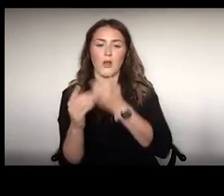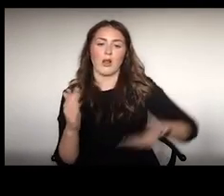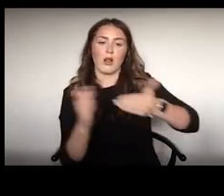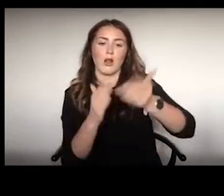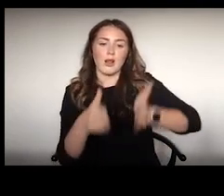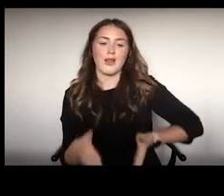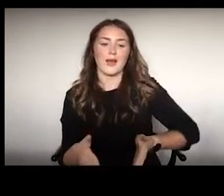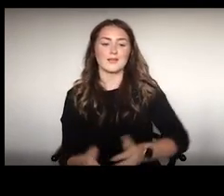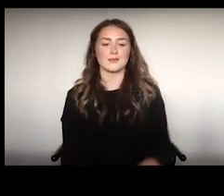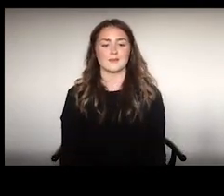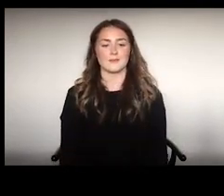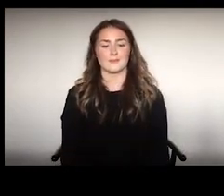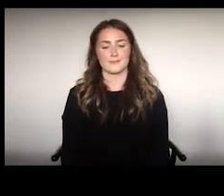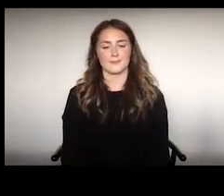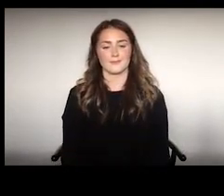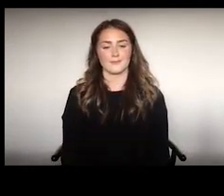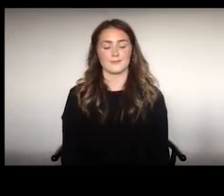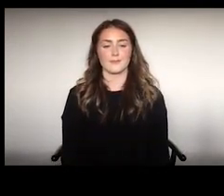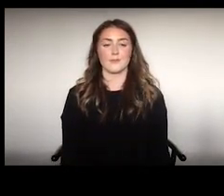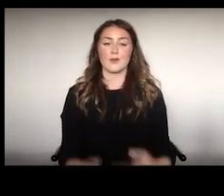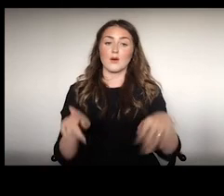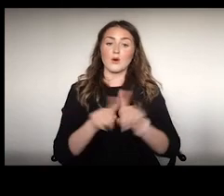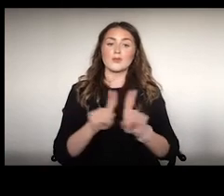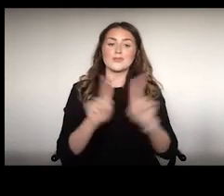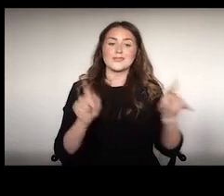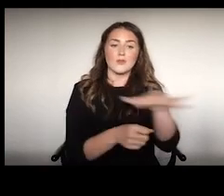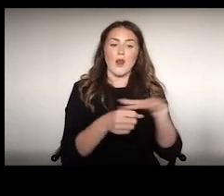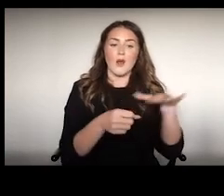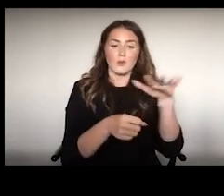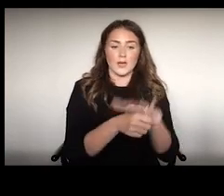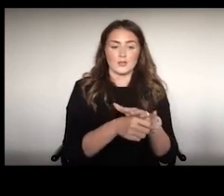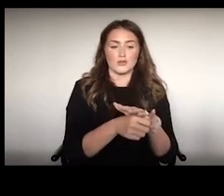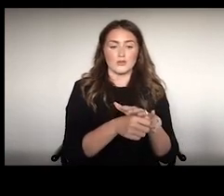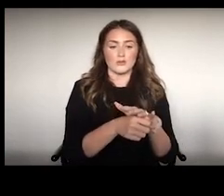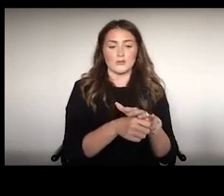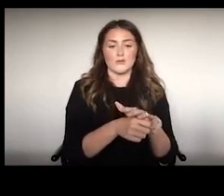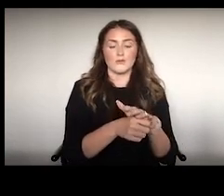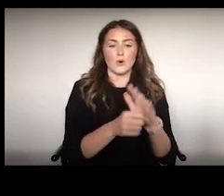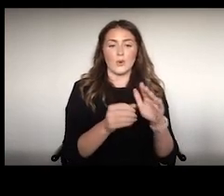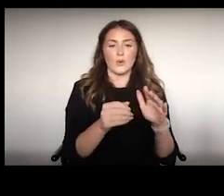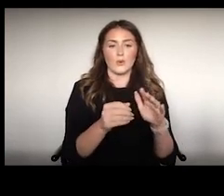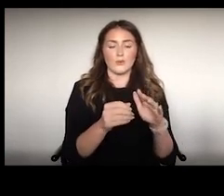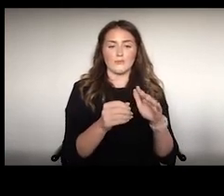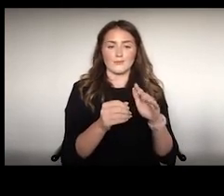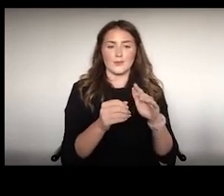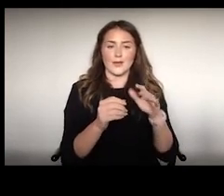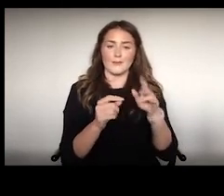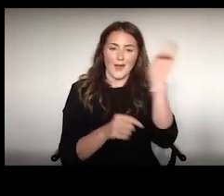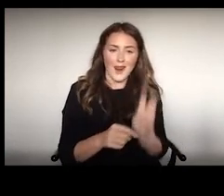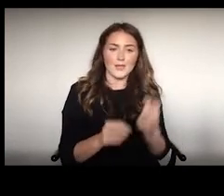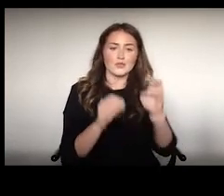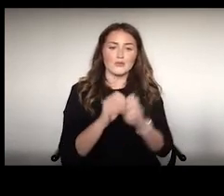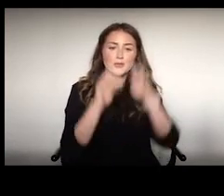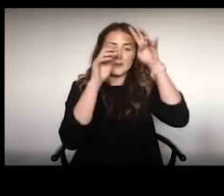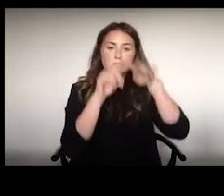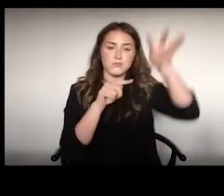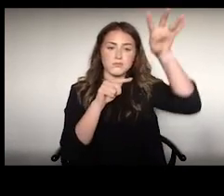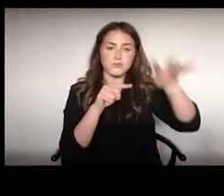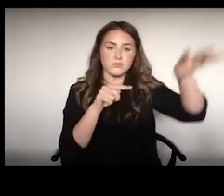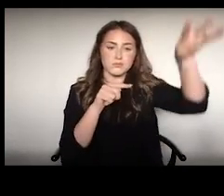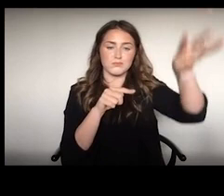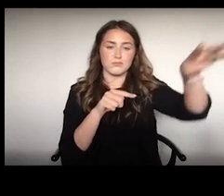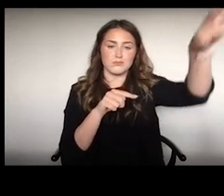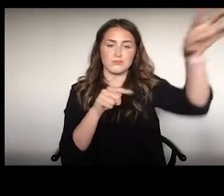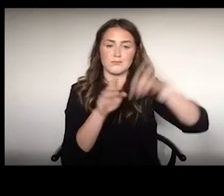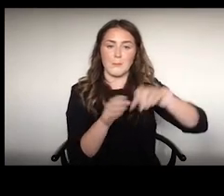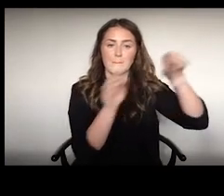Orsett roundabout. This will provide the additional capacity this link needs. We found an alternative location for the restringing